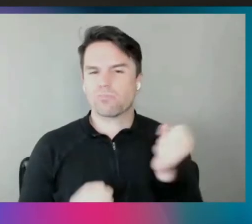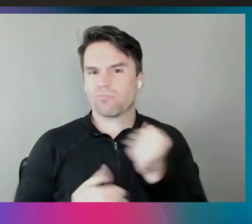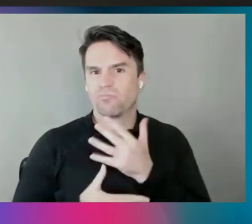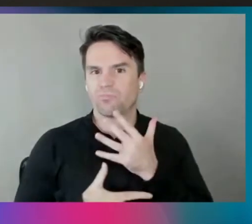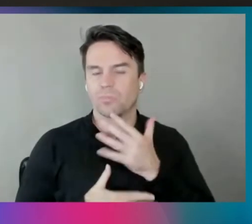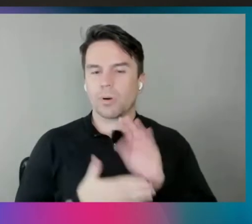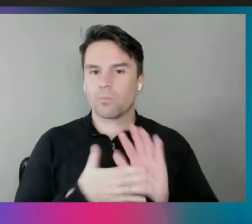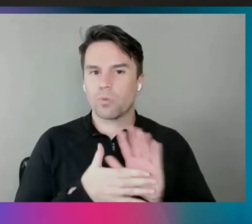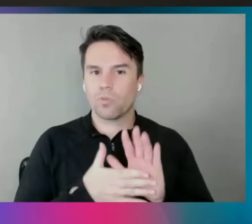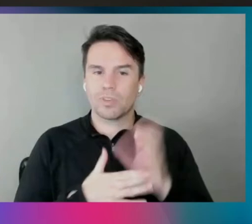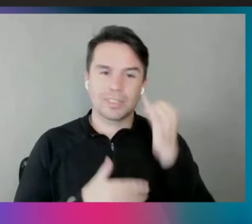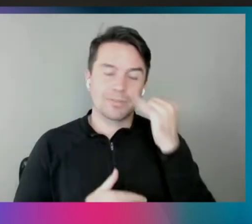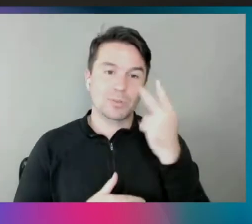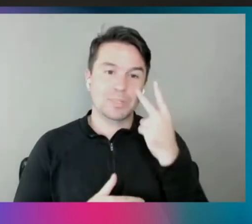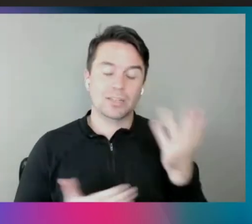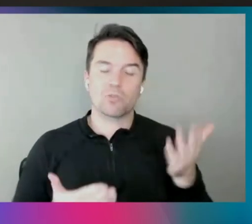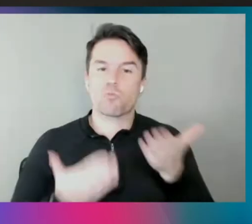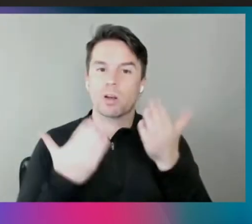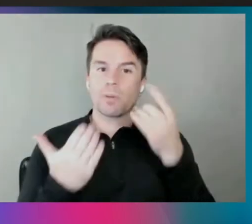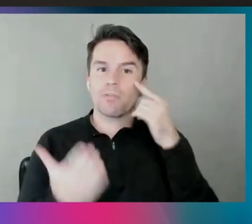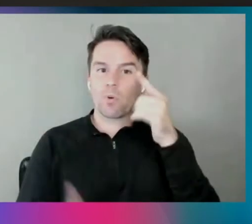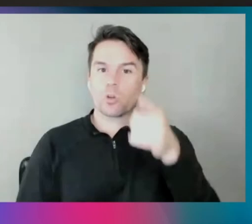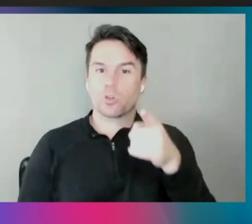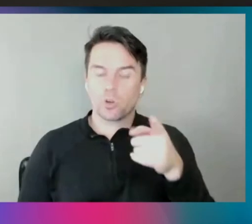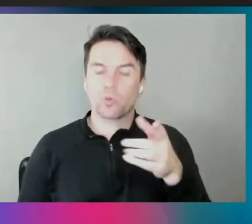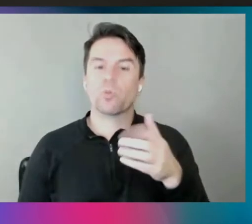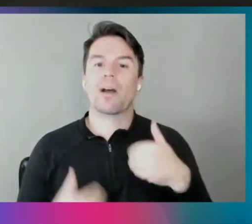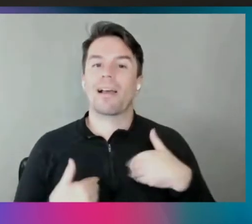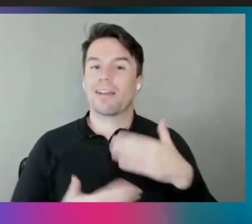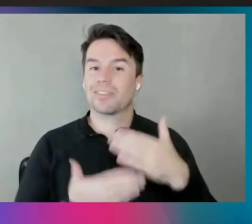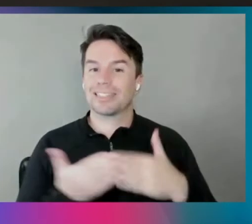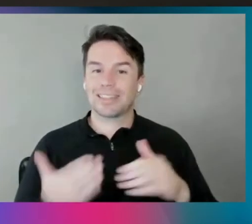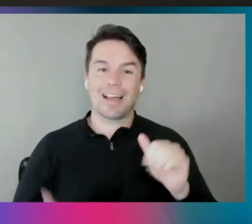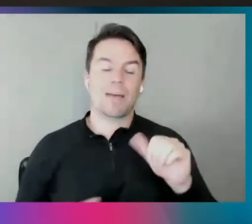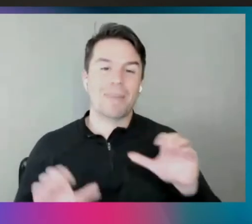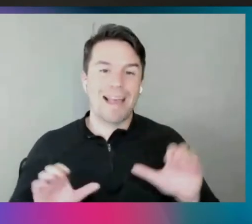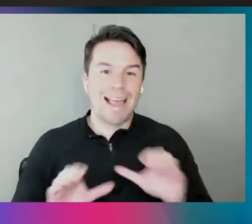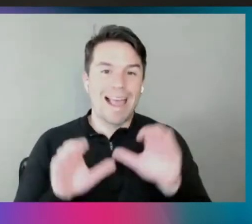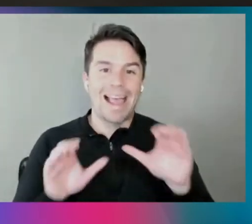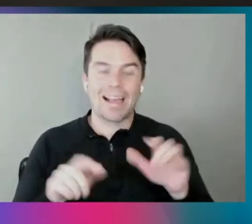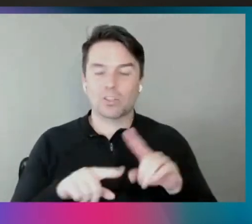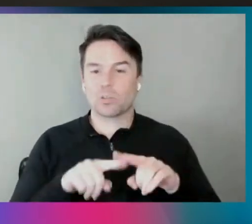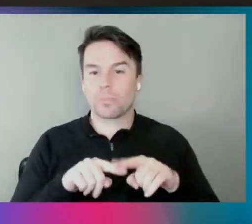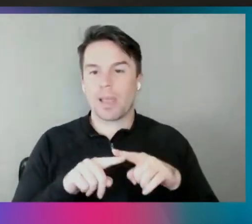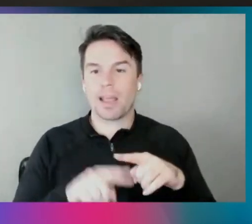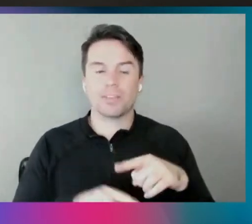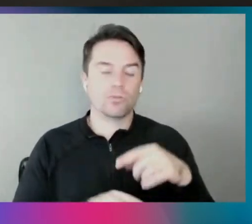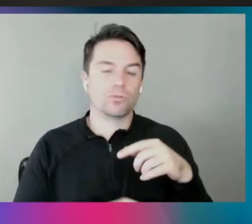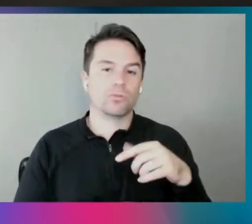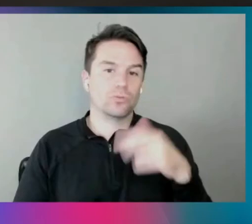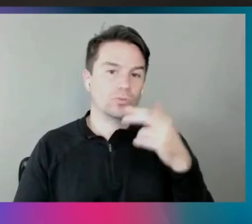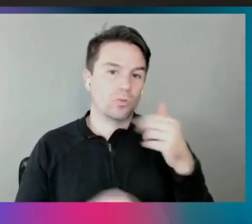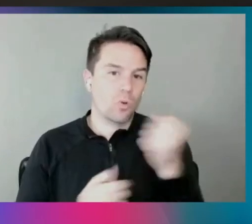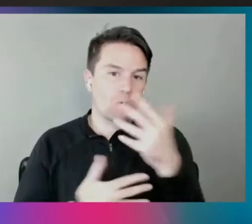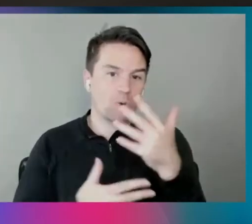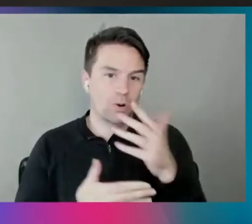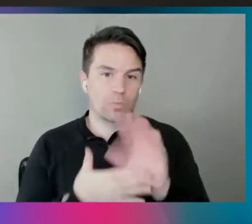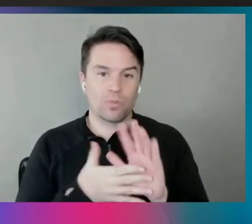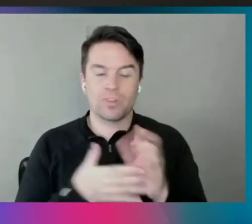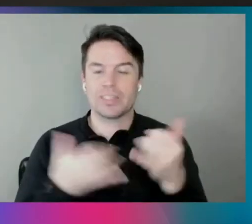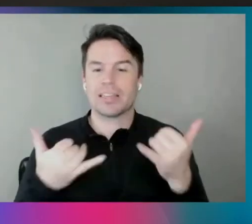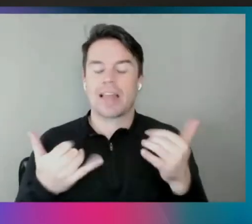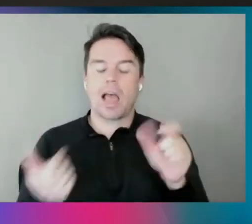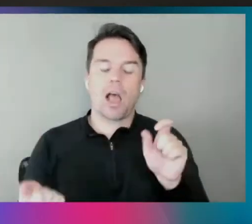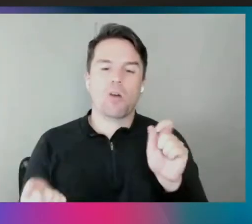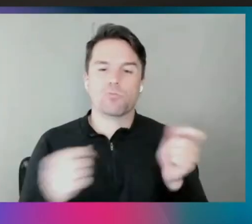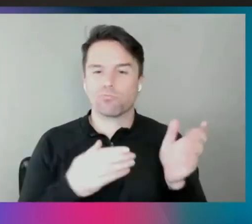for you, even action. they're all I'm horror getting movies. some action-based horror movies. I'm going to now change. Let's go romantic comedies. Why not follow